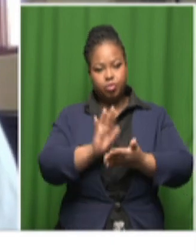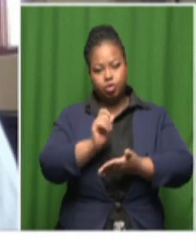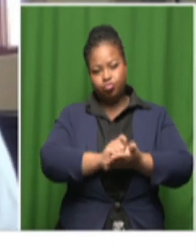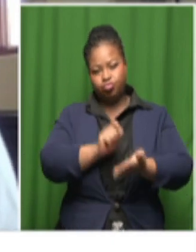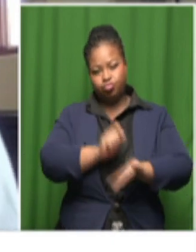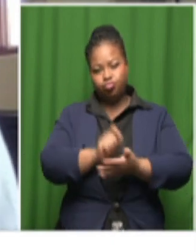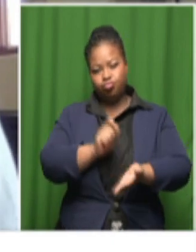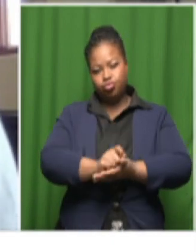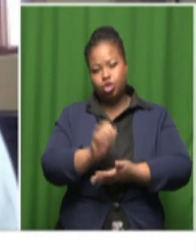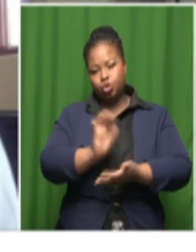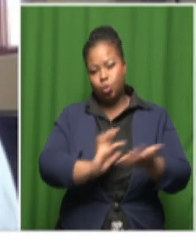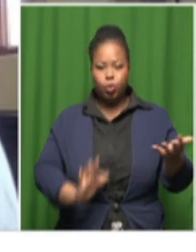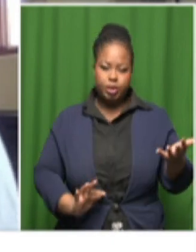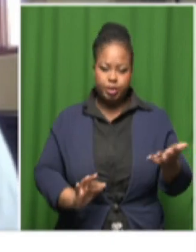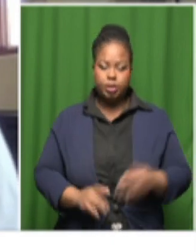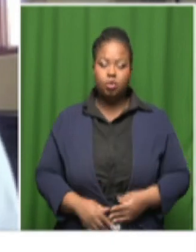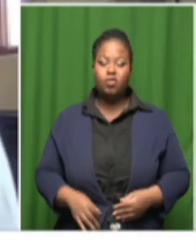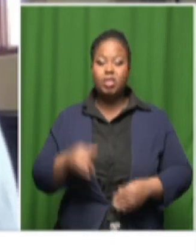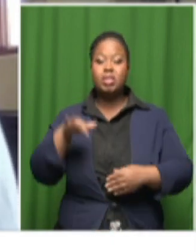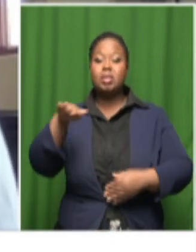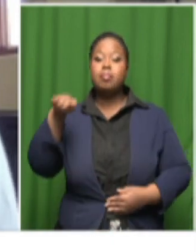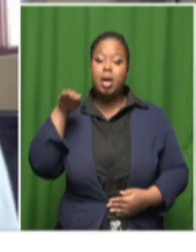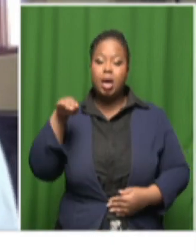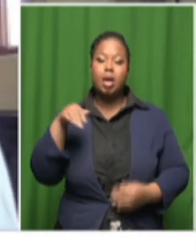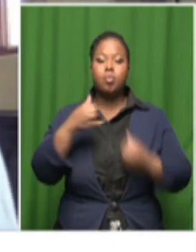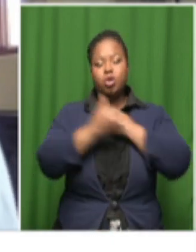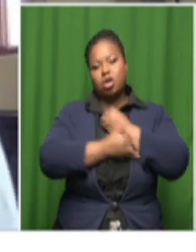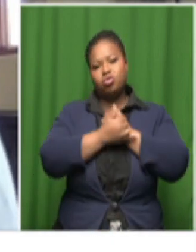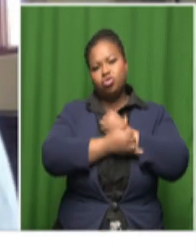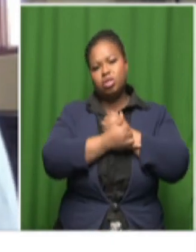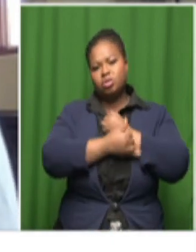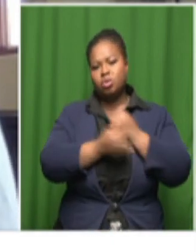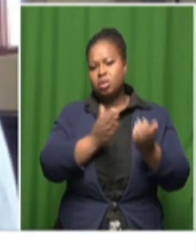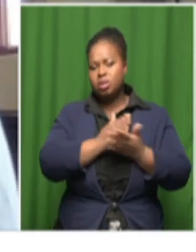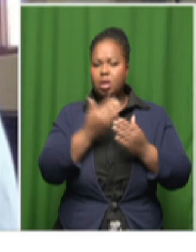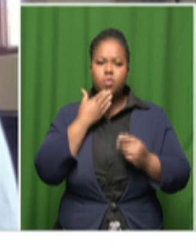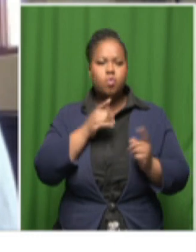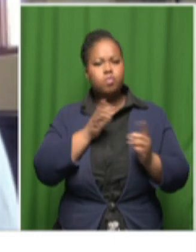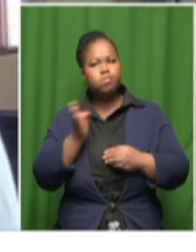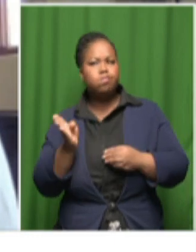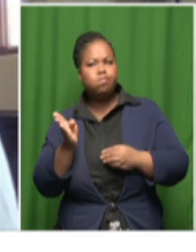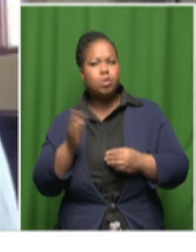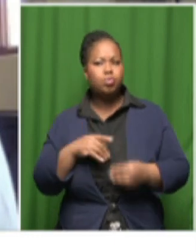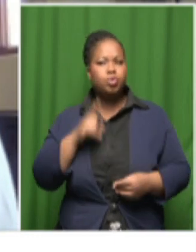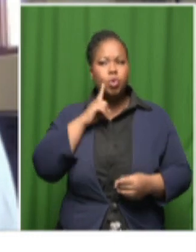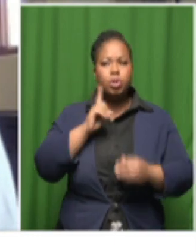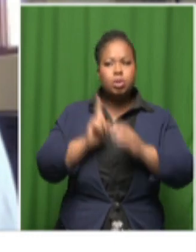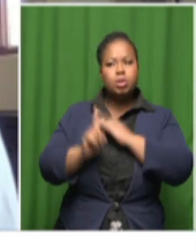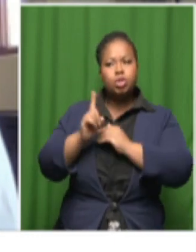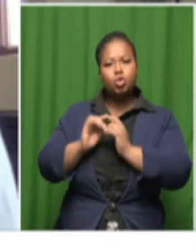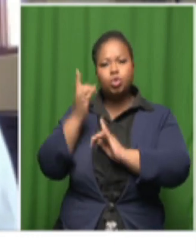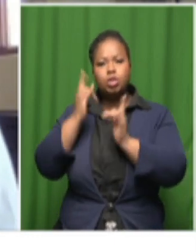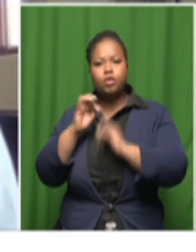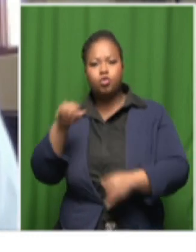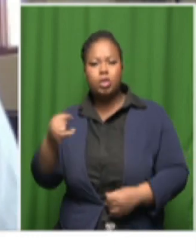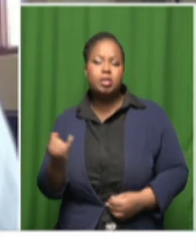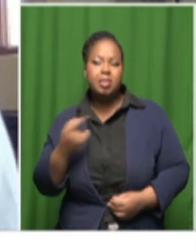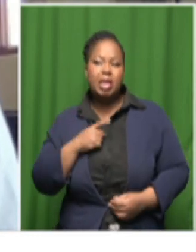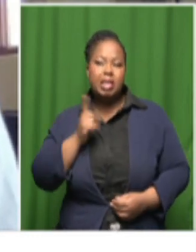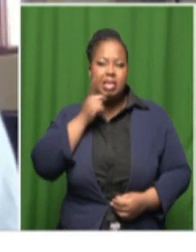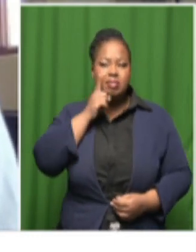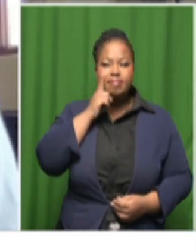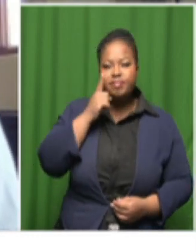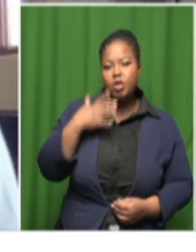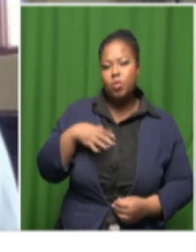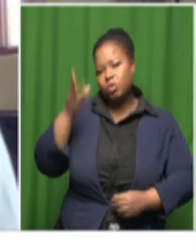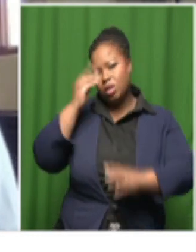of blind Zimbabweans who were my guides also through the city and who explored the city. So it alludes to that. But it also